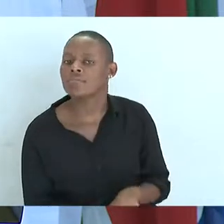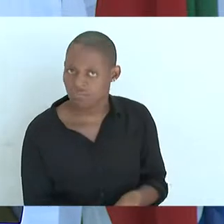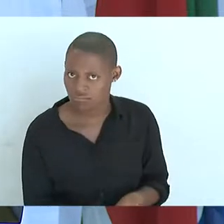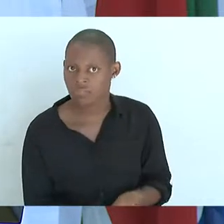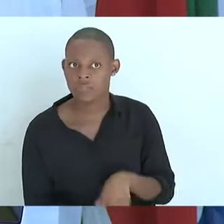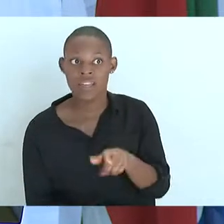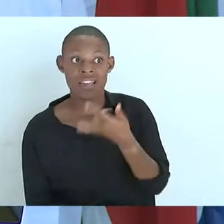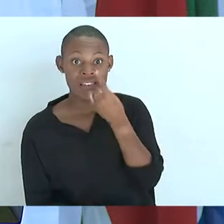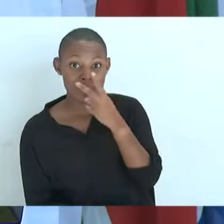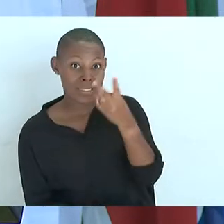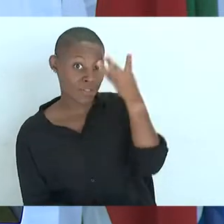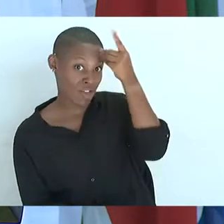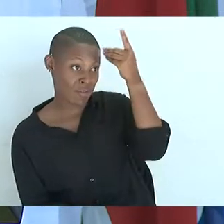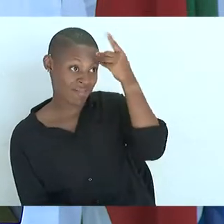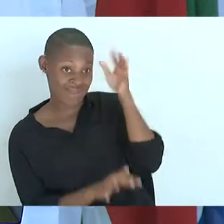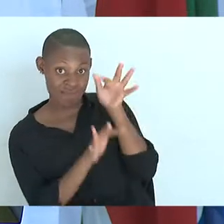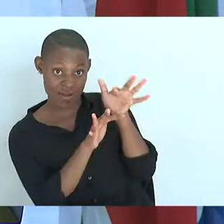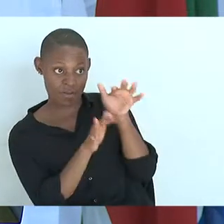abaseThekwini,